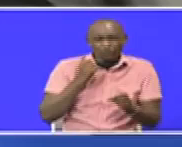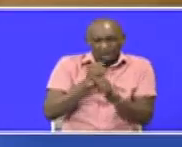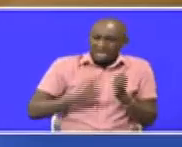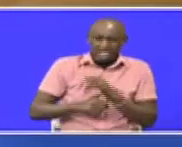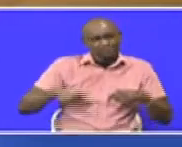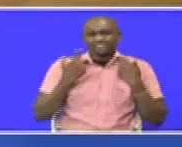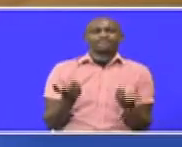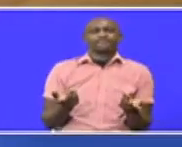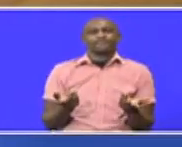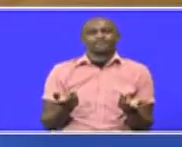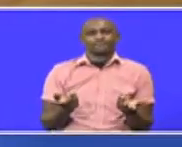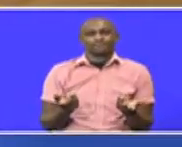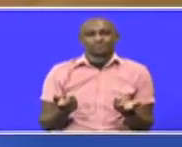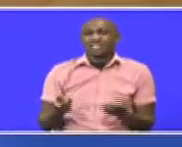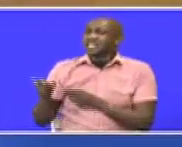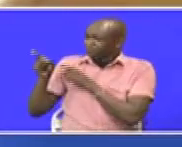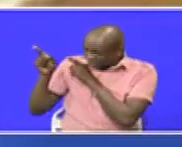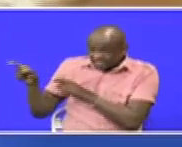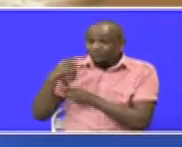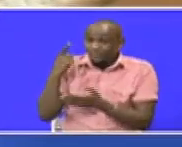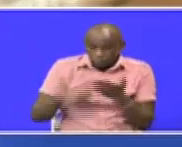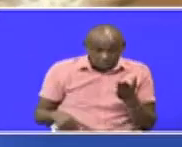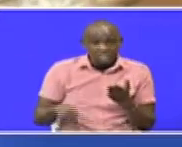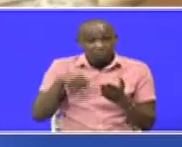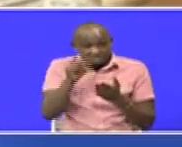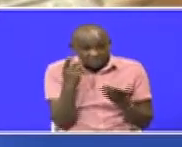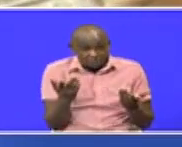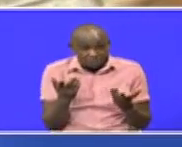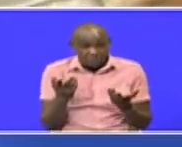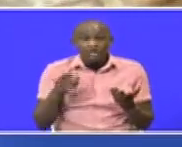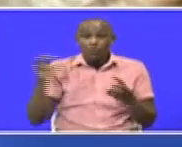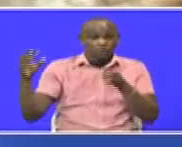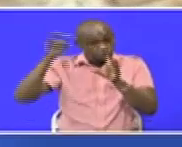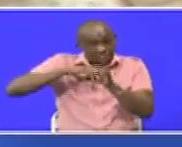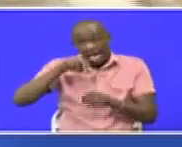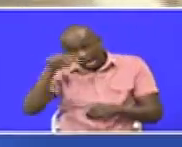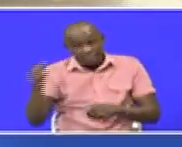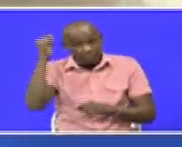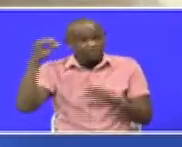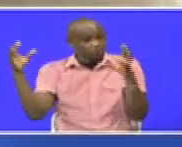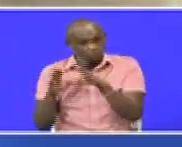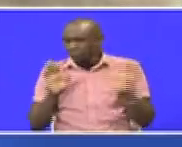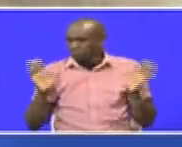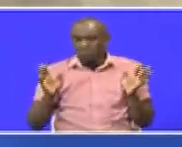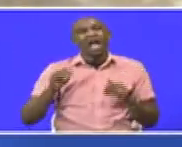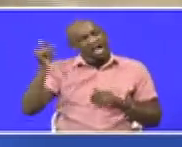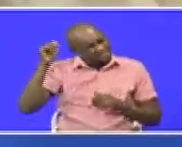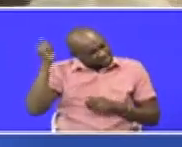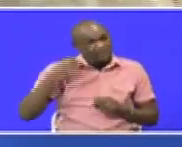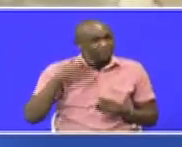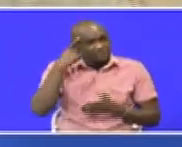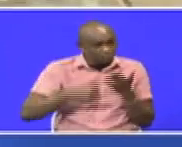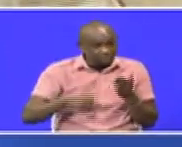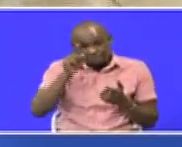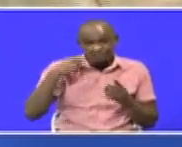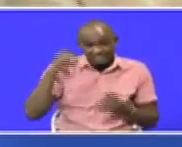type. Dida has ruled out any possibility of forming a coalition, even as a section of Kenyans think he